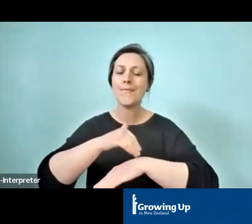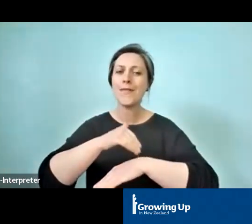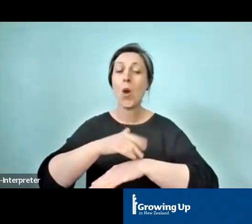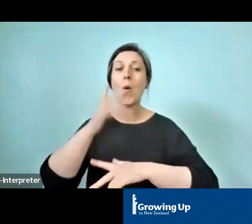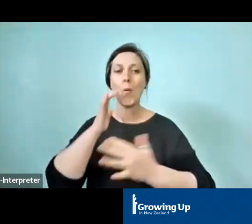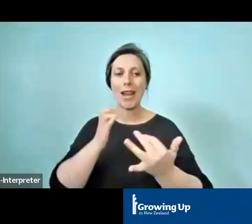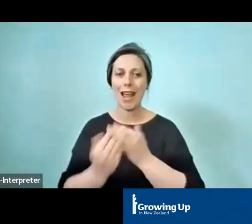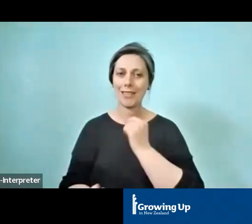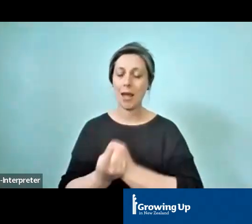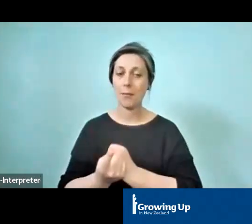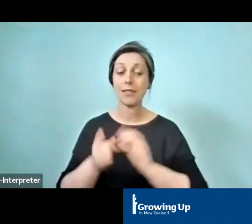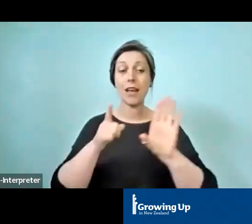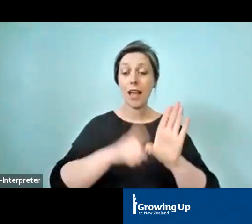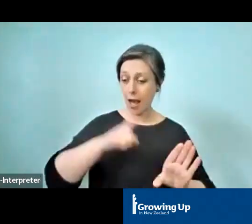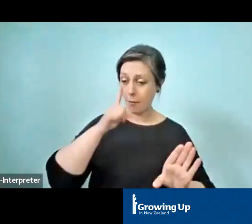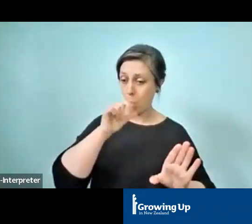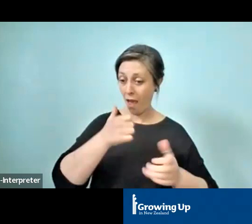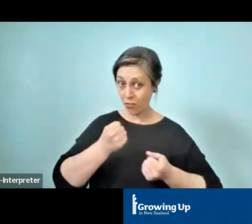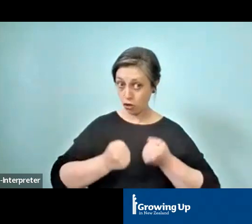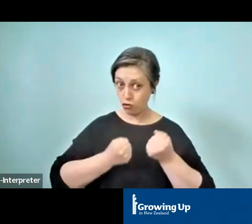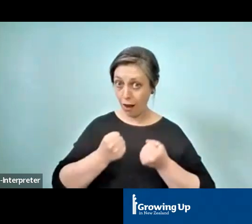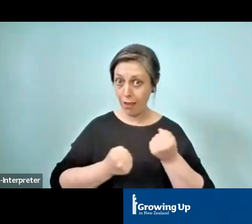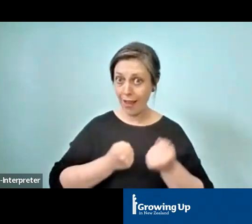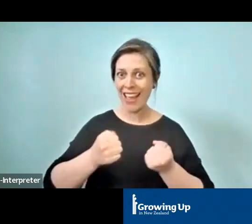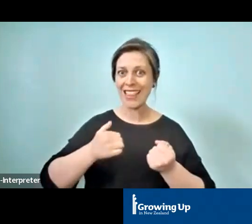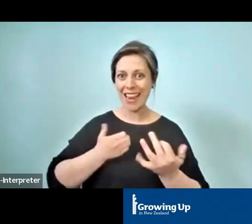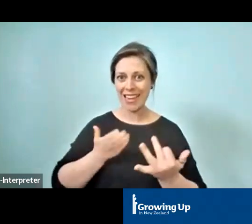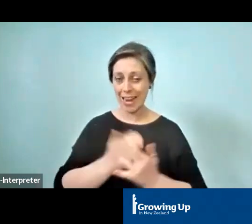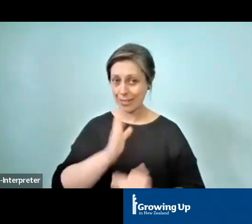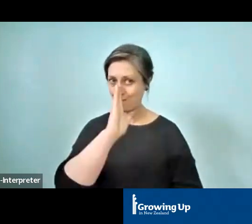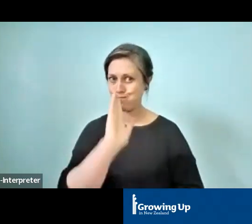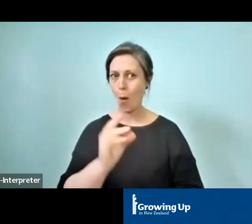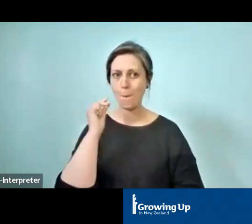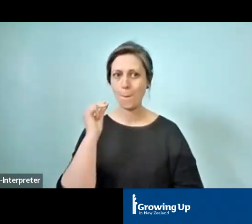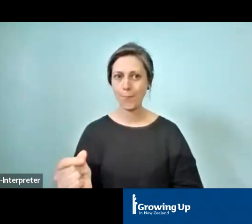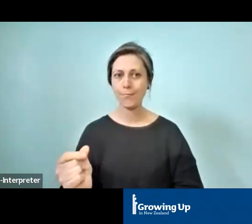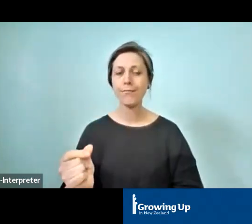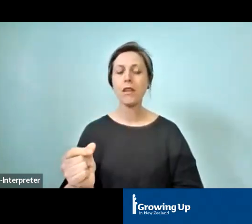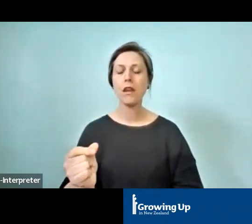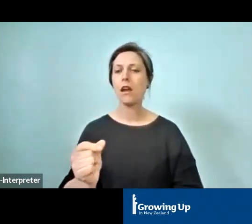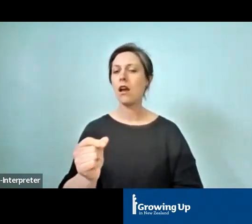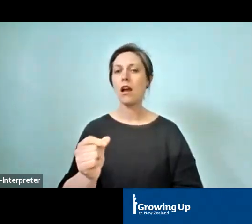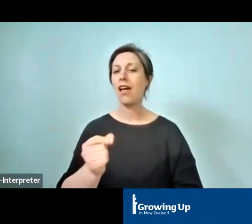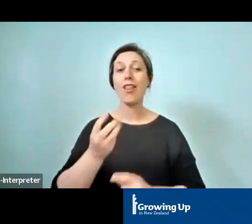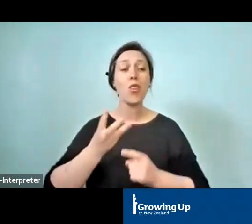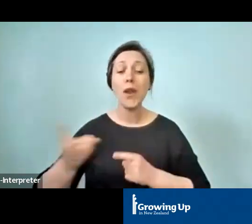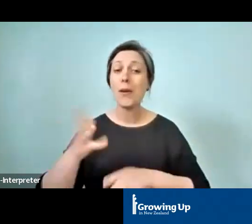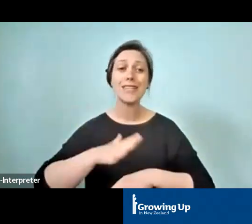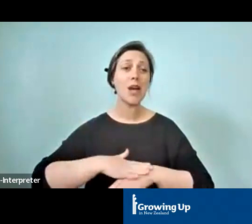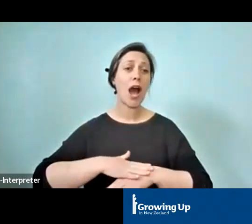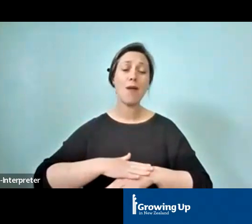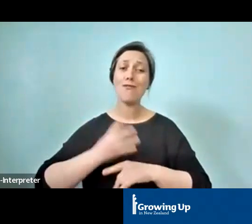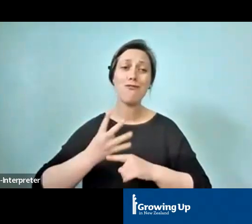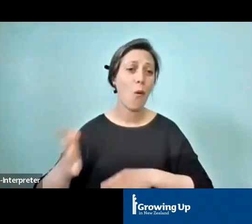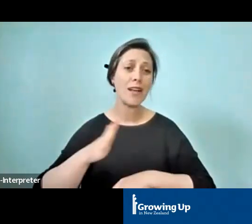that when young people are struggling, they need to have access, and they need it then. They don't need it in 3 weeks' time or 4